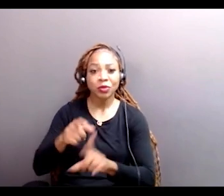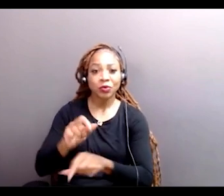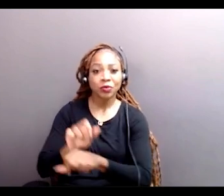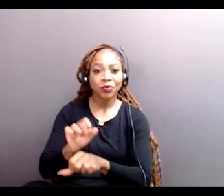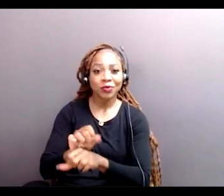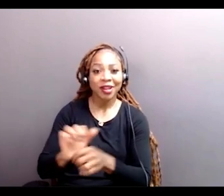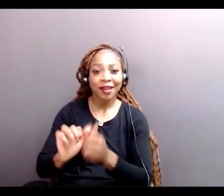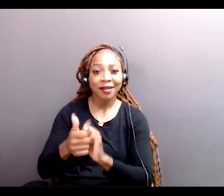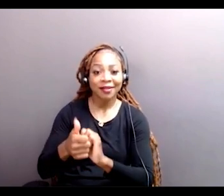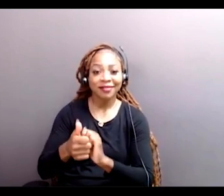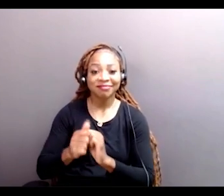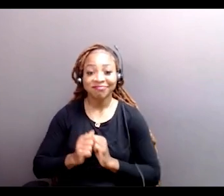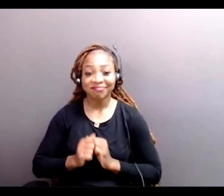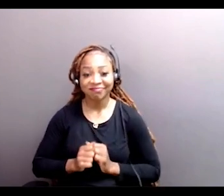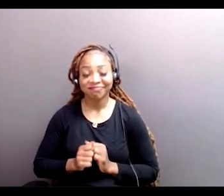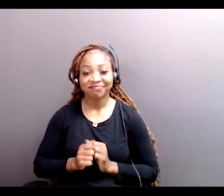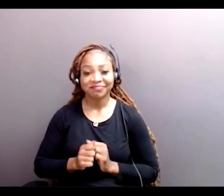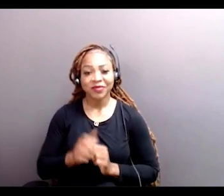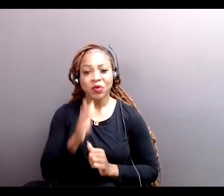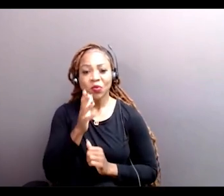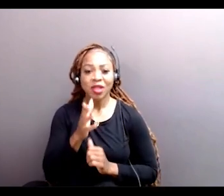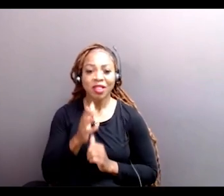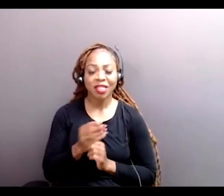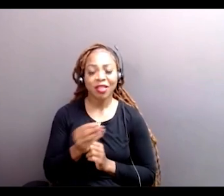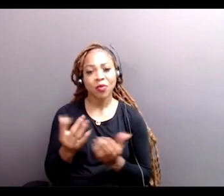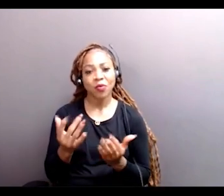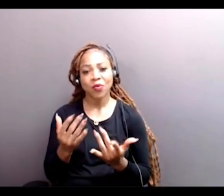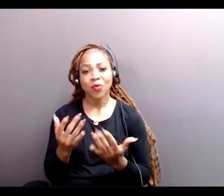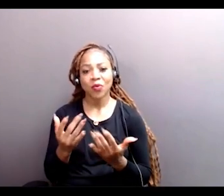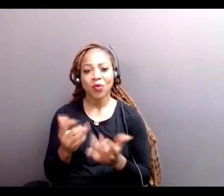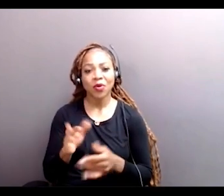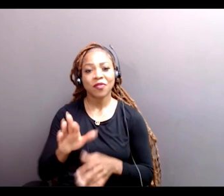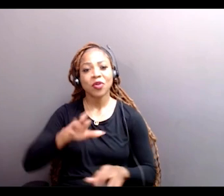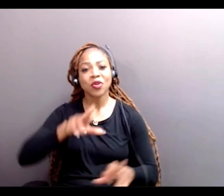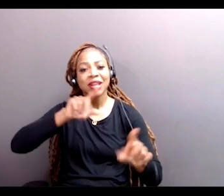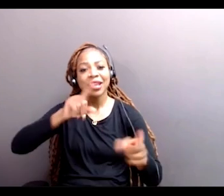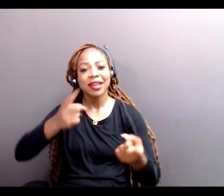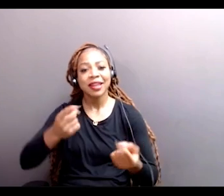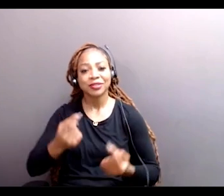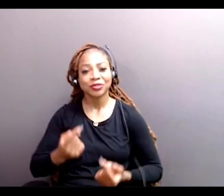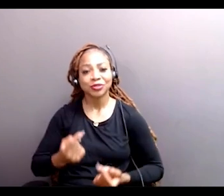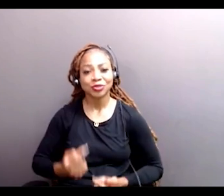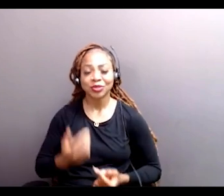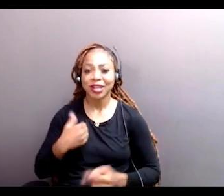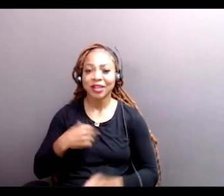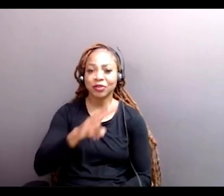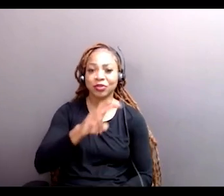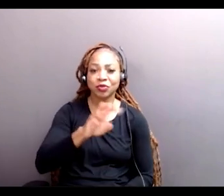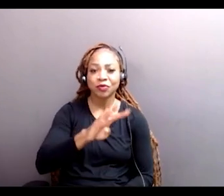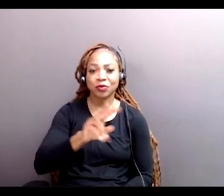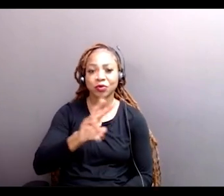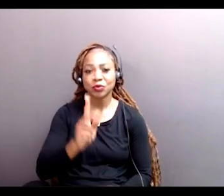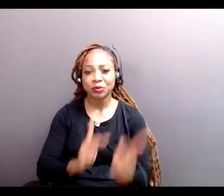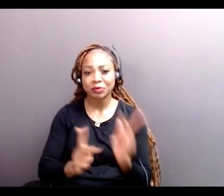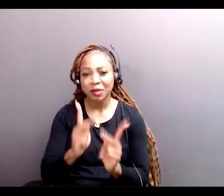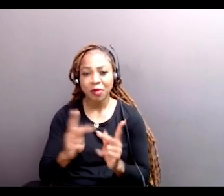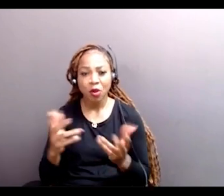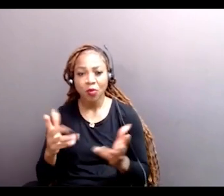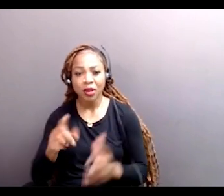workplace? So we'll just take a few more answers here. There's 242 people who can respond. We're